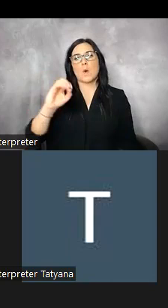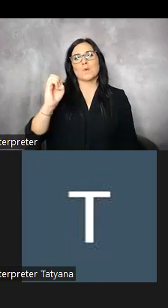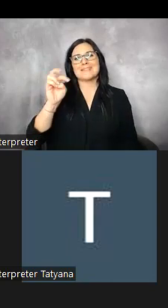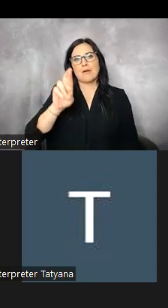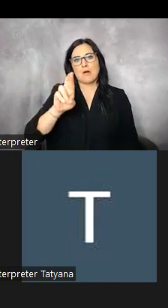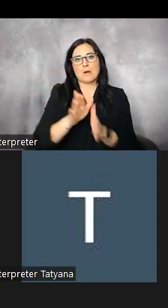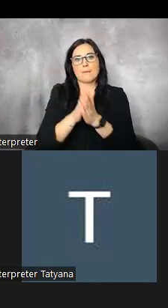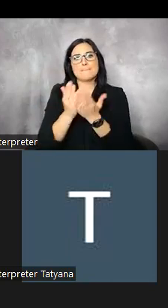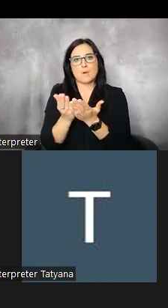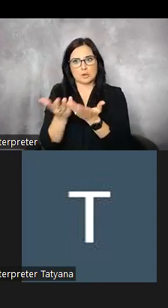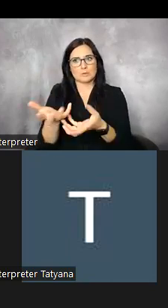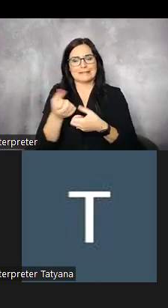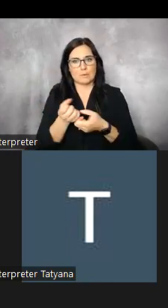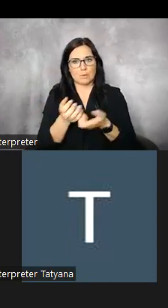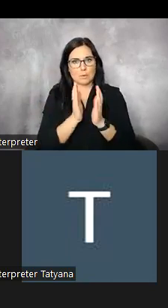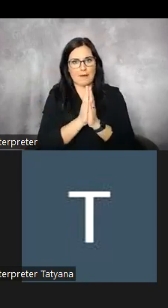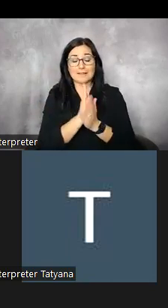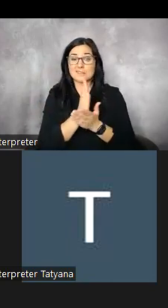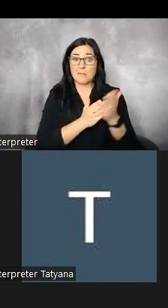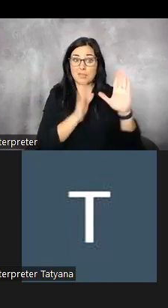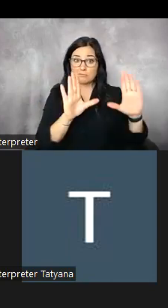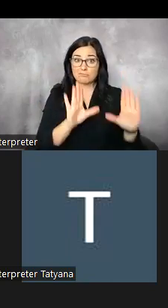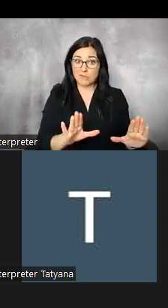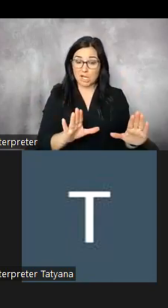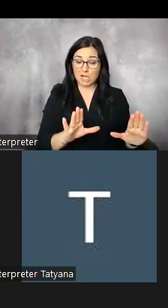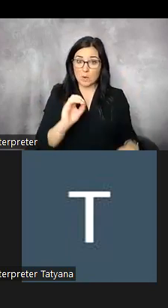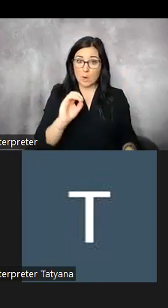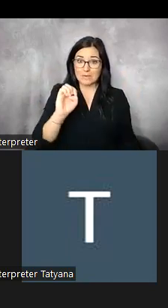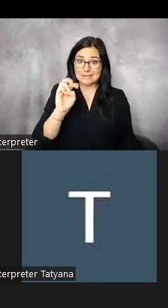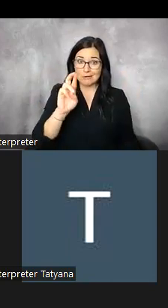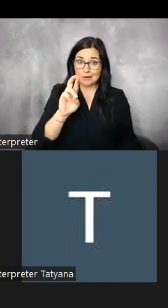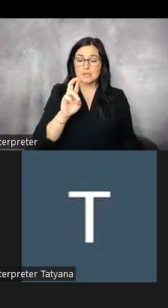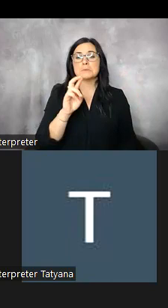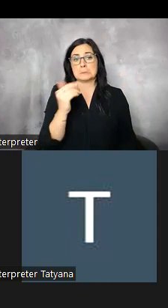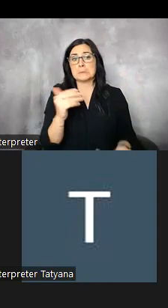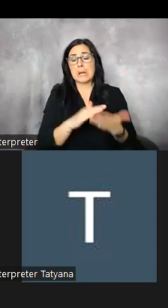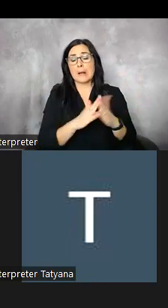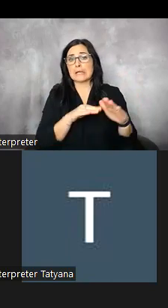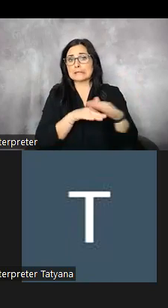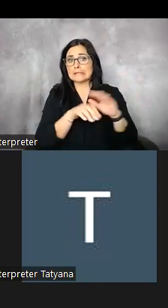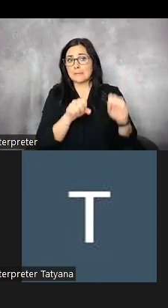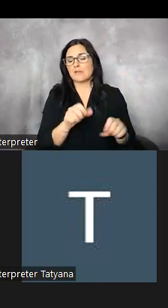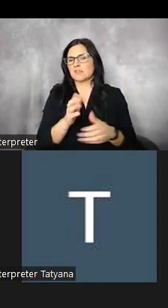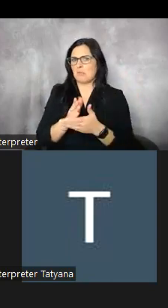books. Some of them are great, and they've actually done quite a bit to make them accessible. Some of them are terrible.